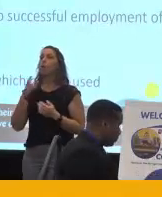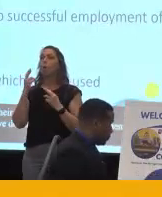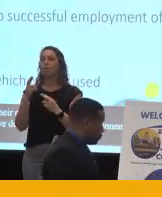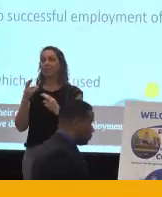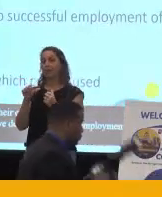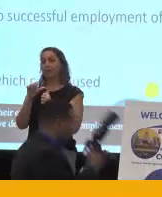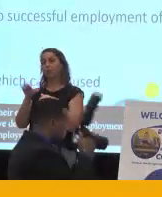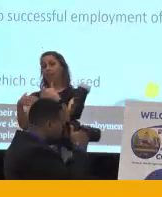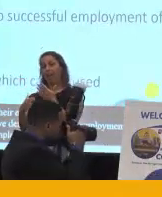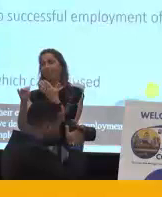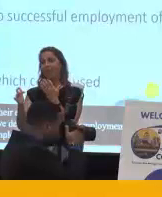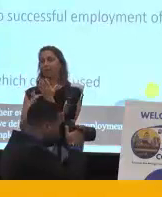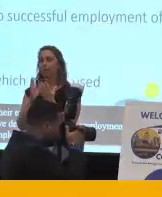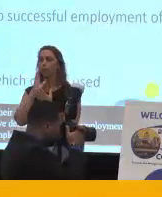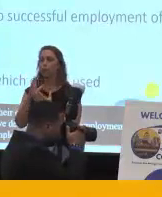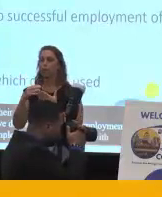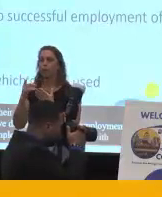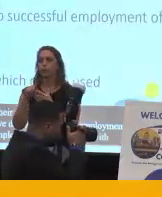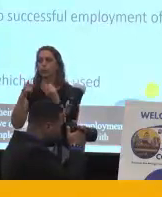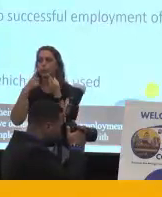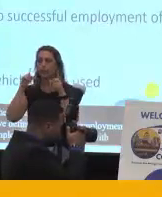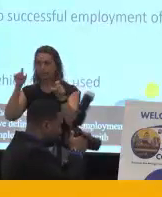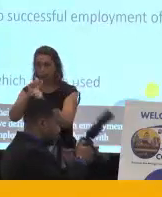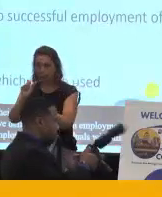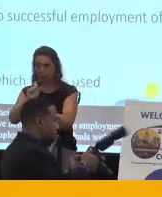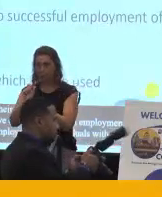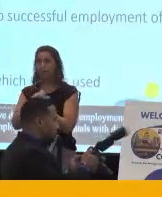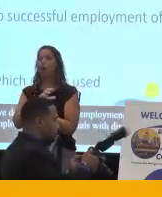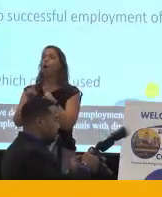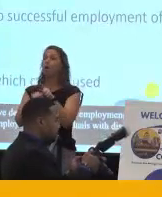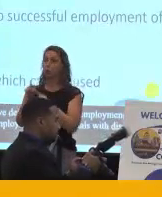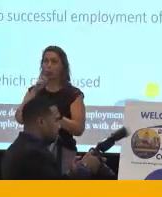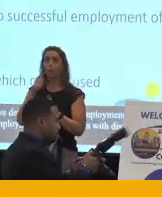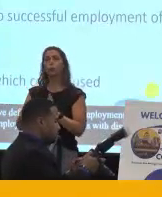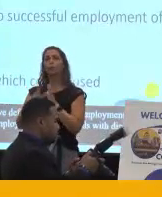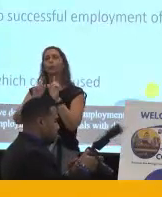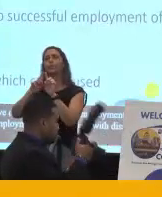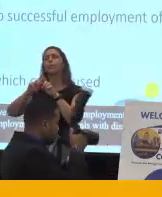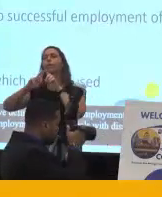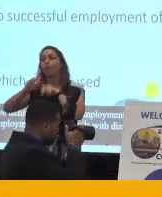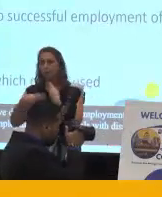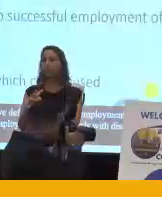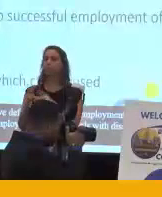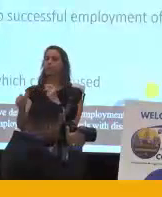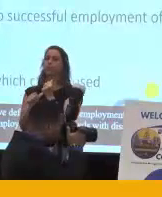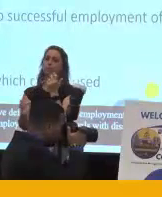disabilities, and reviewing the different types of assistive technology which can lead to the successful